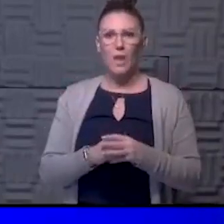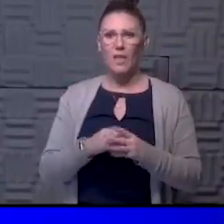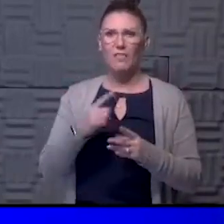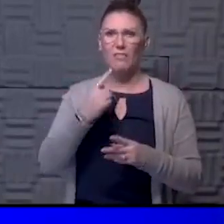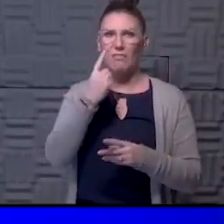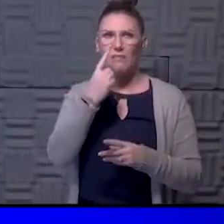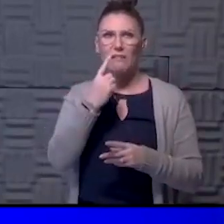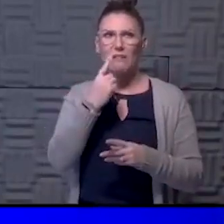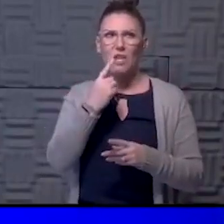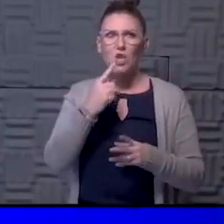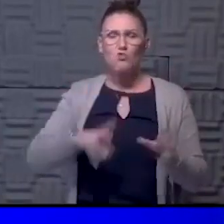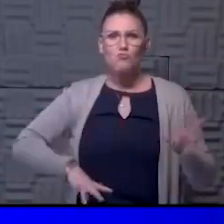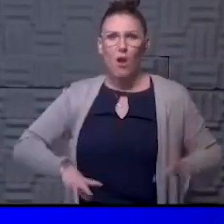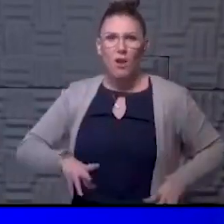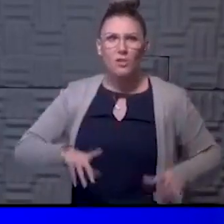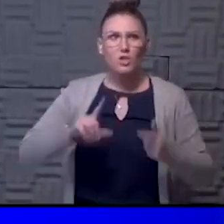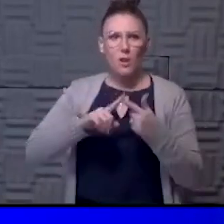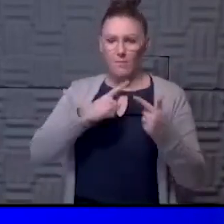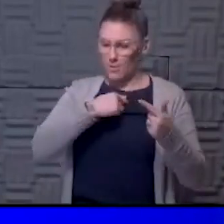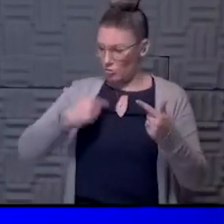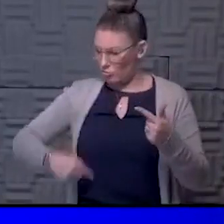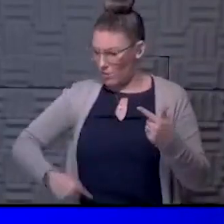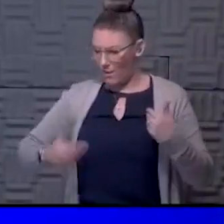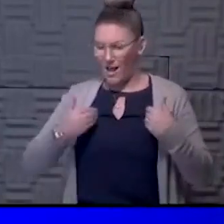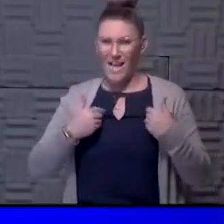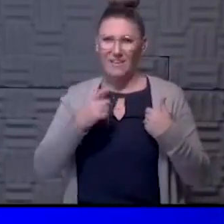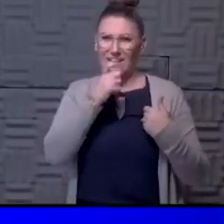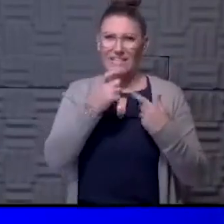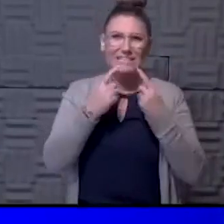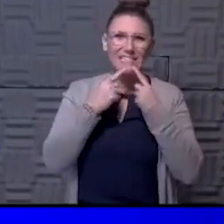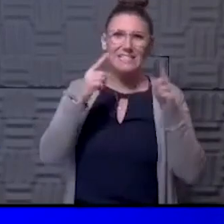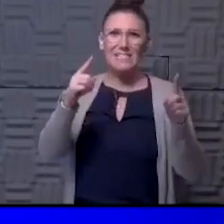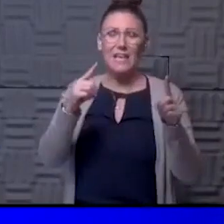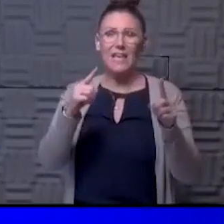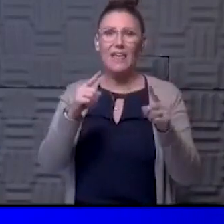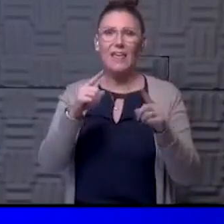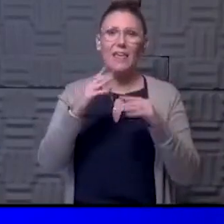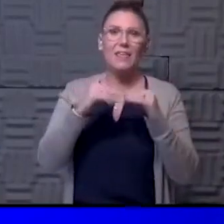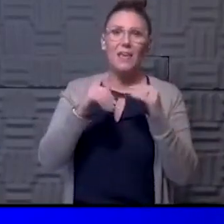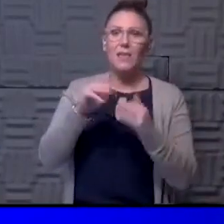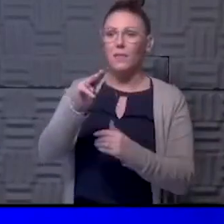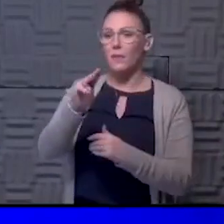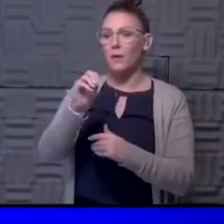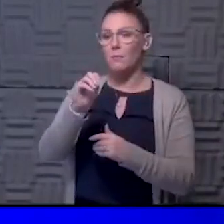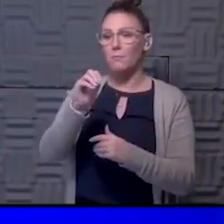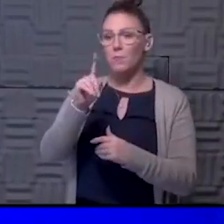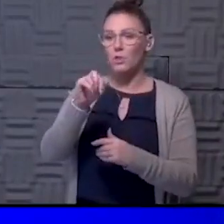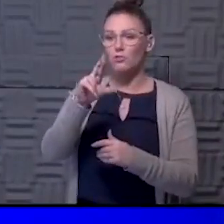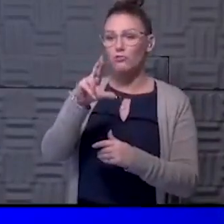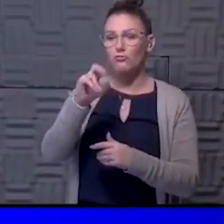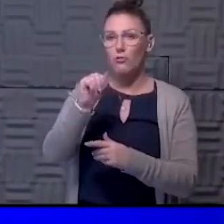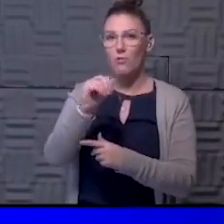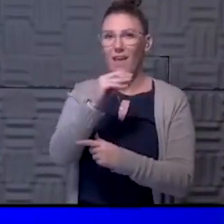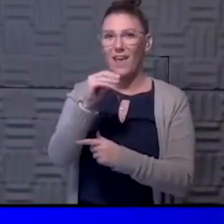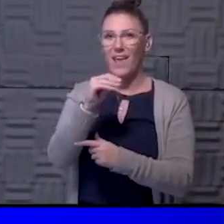has one and China has one, don't look to be as efficacious as the Moderna and Pfizer mRNA vaccines. But